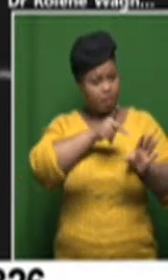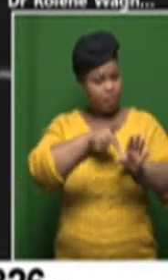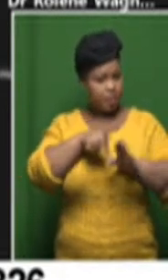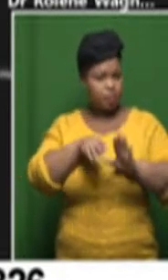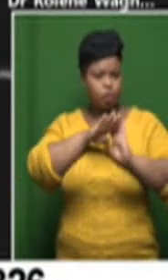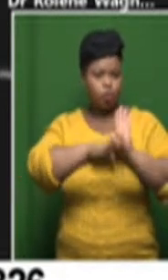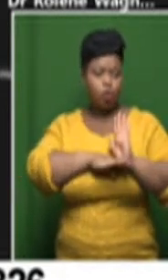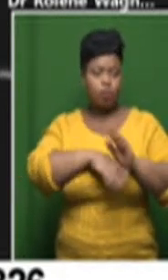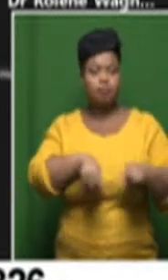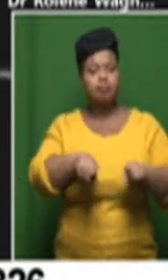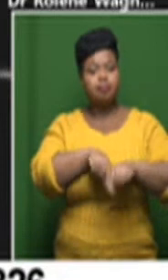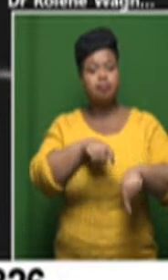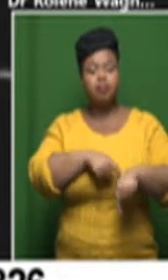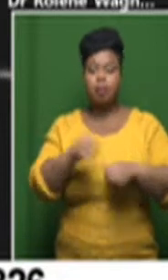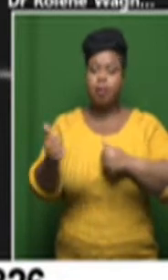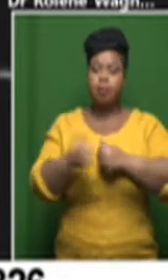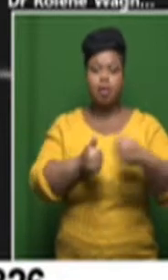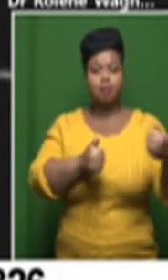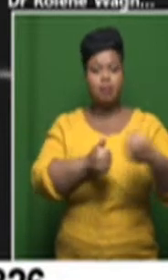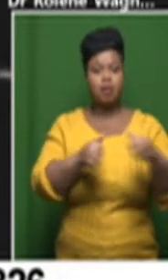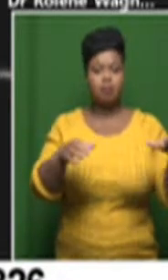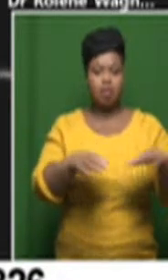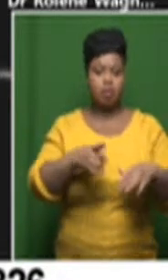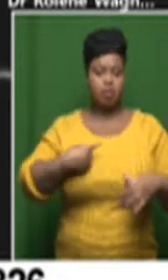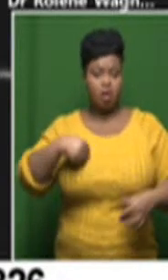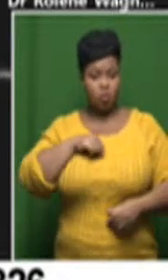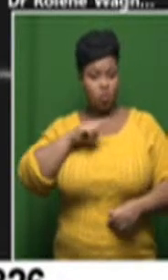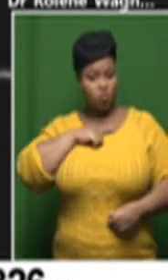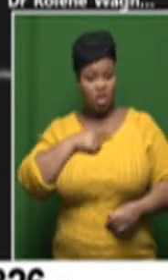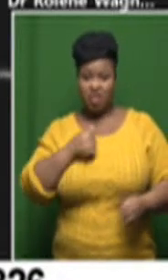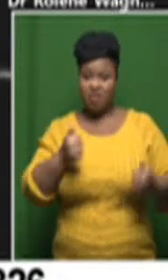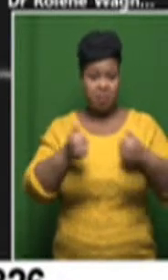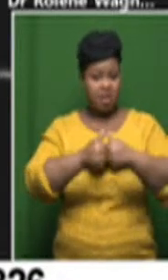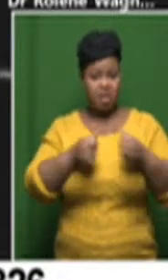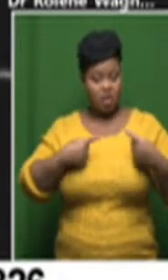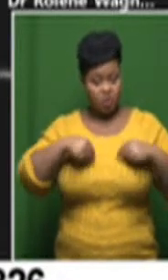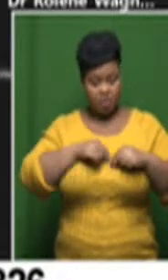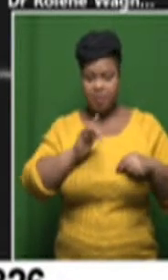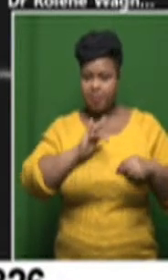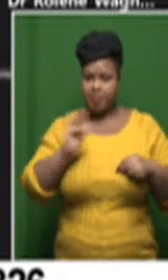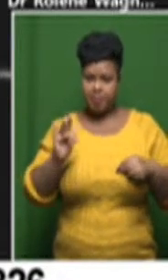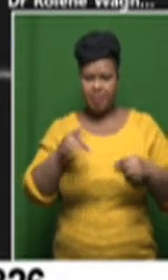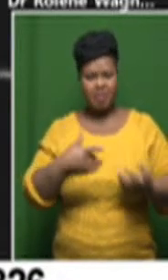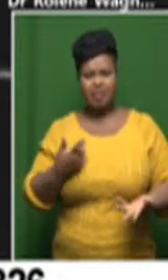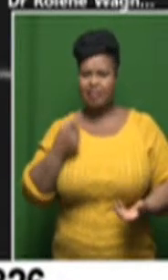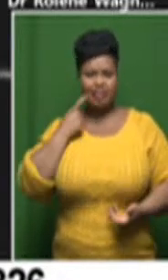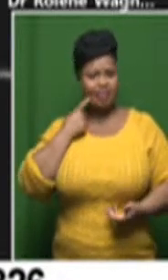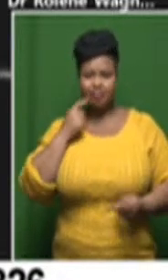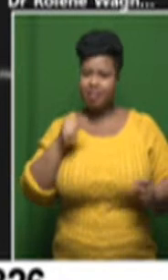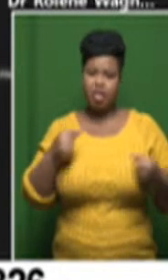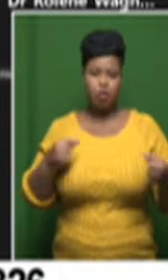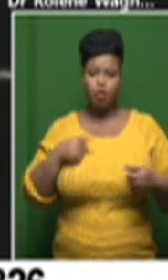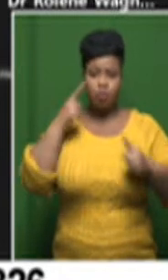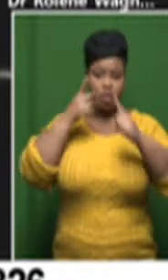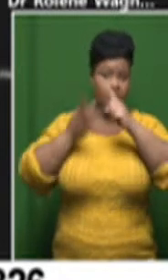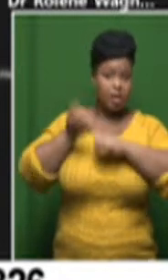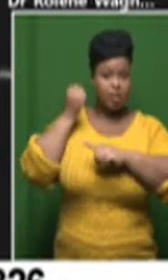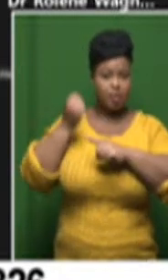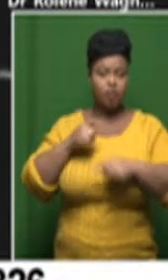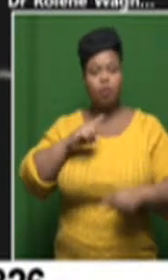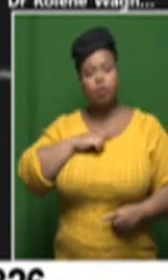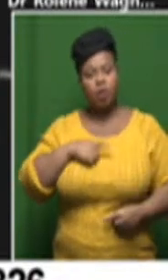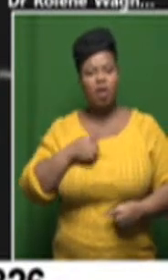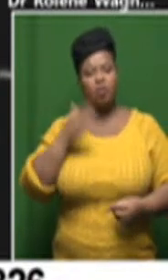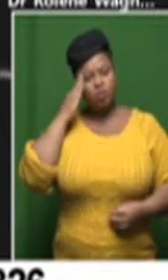program, but also our partners. Without our strategic partners, it would be very difficult to be achieving some of these tasks, given